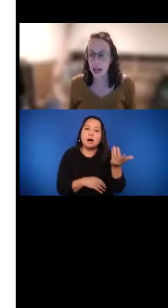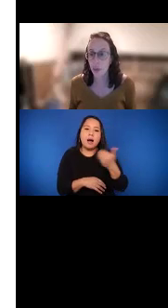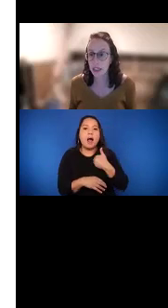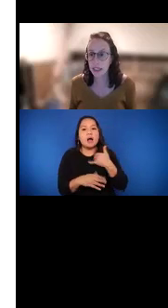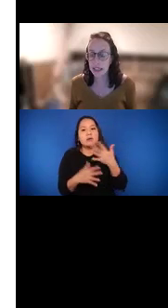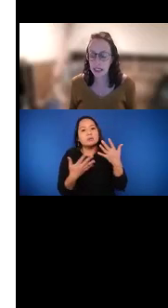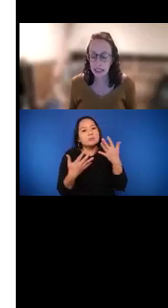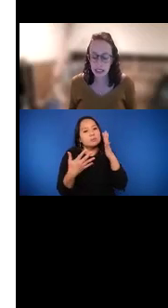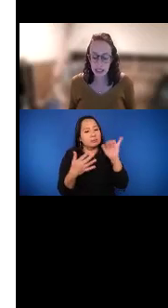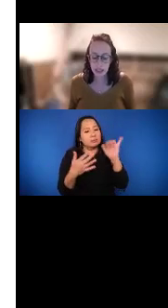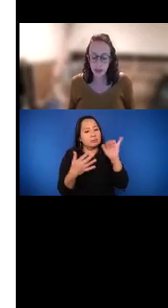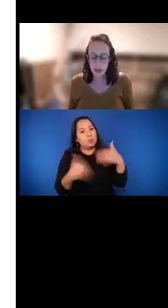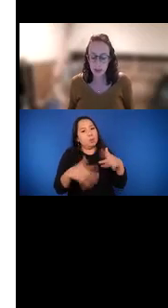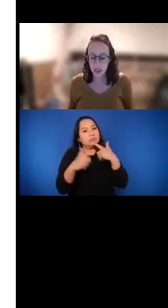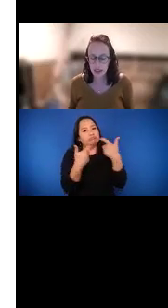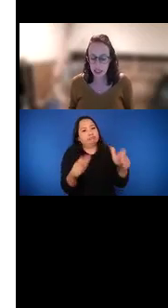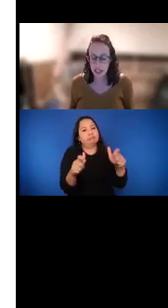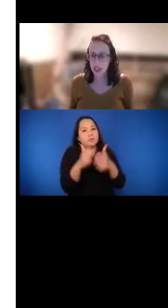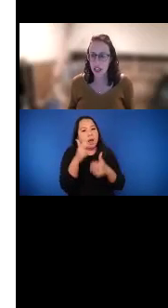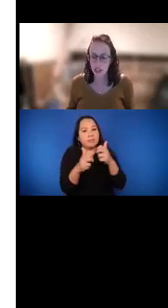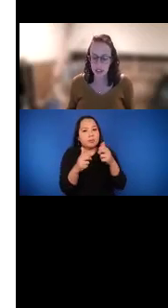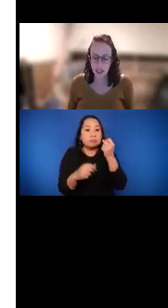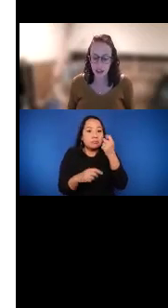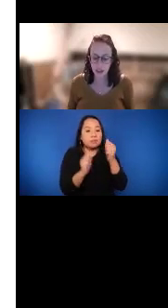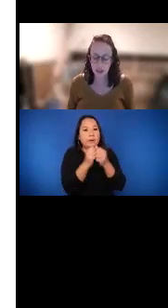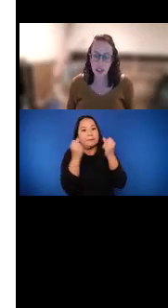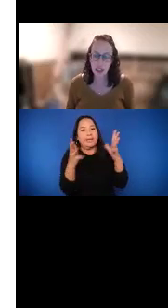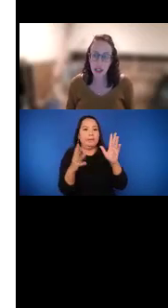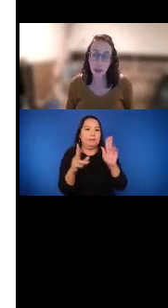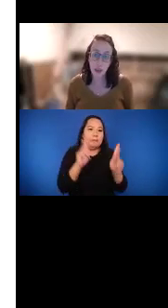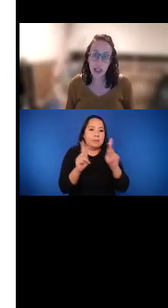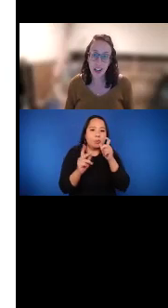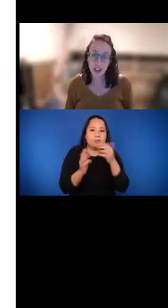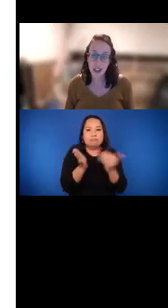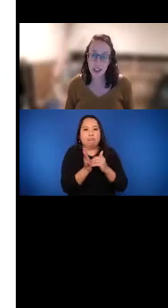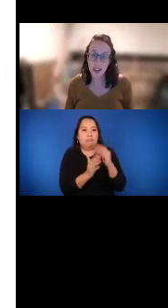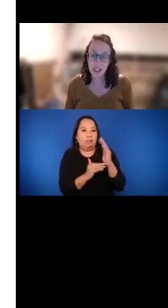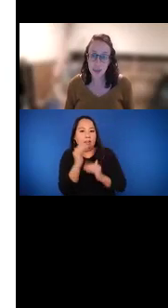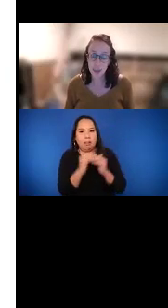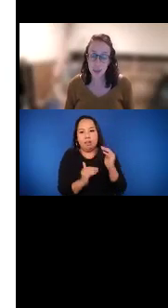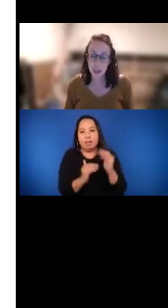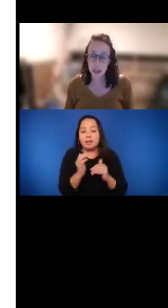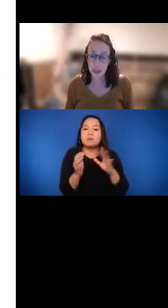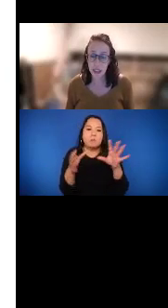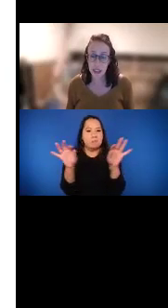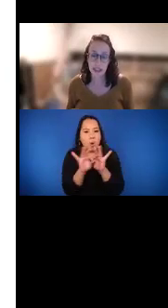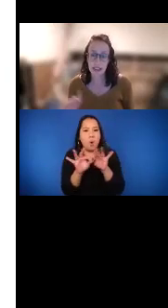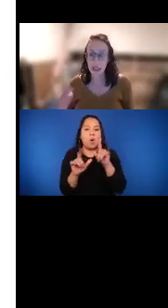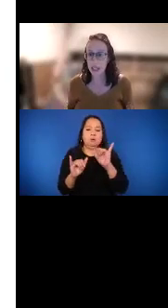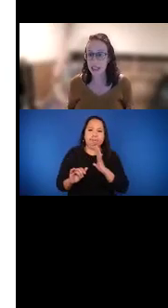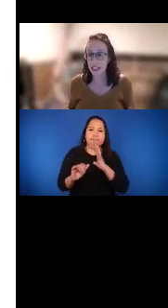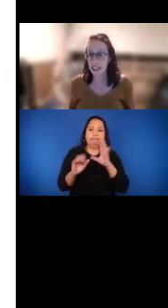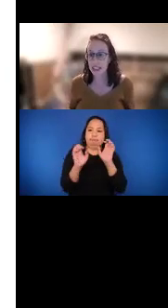rebuilding at once. So it's important to educate yourself. The way contractor scams works